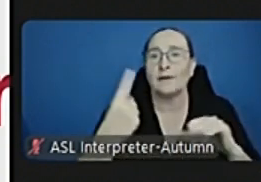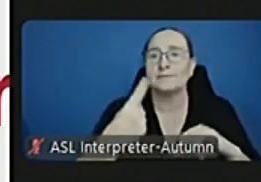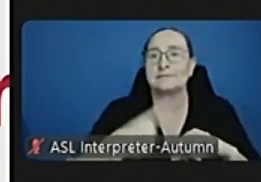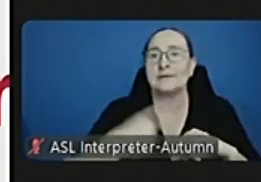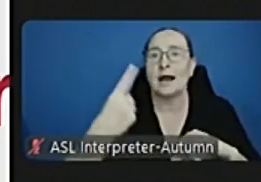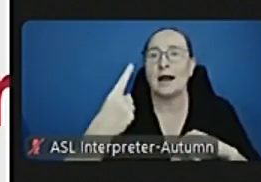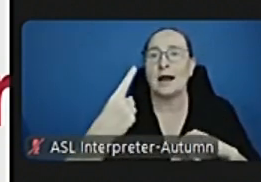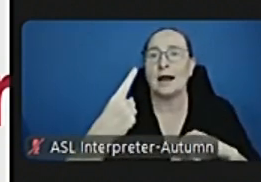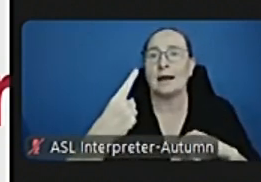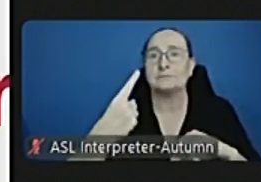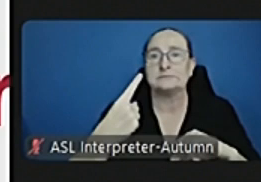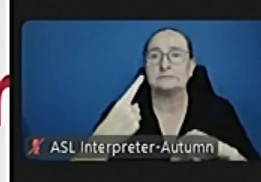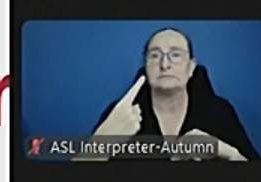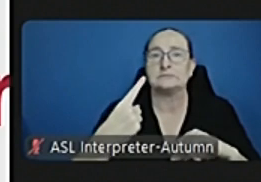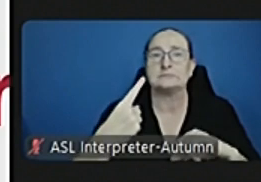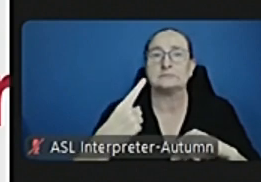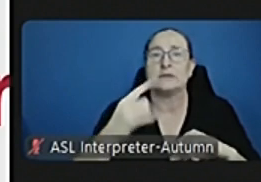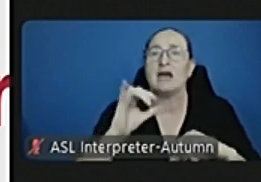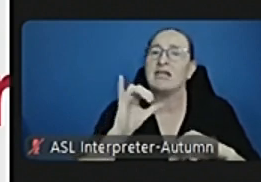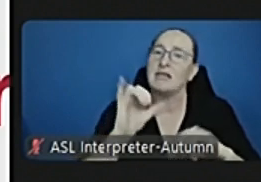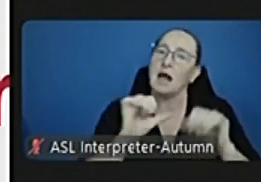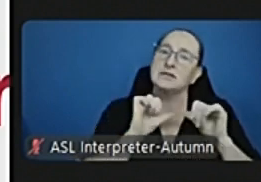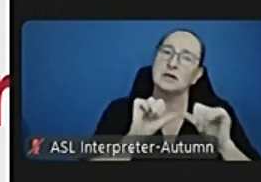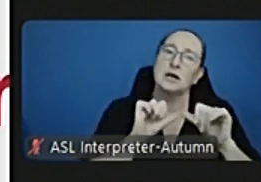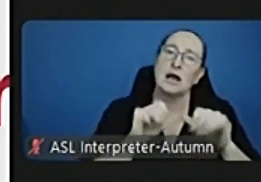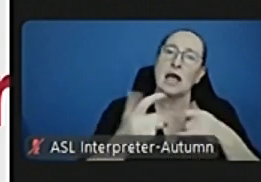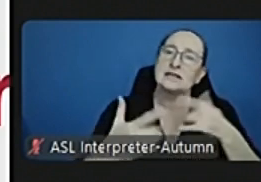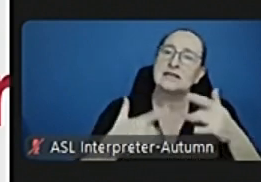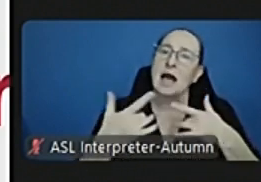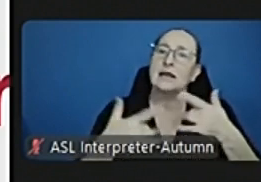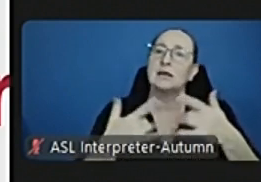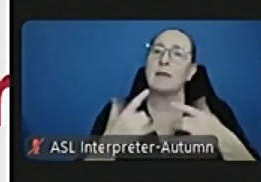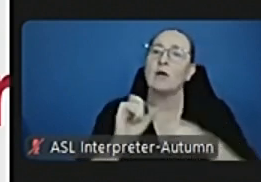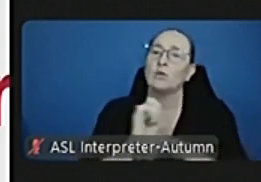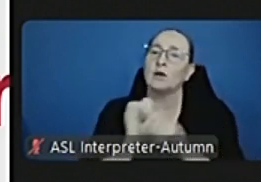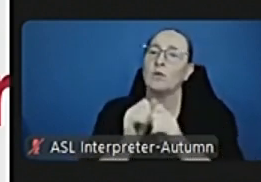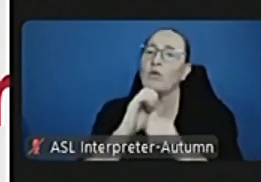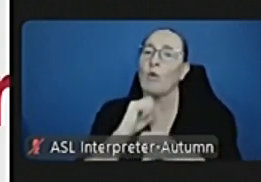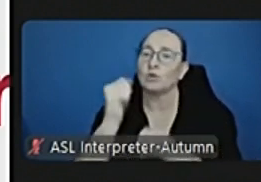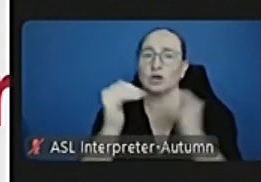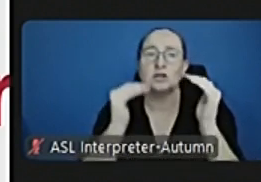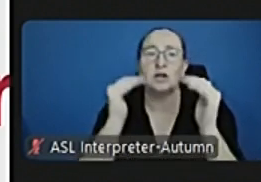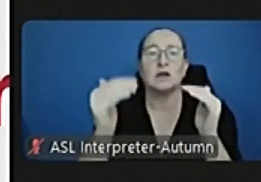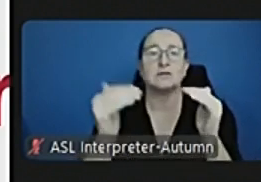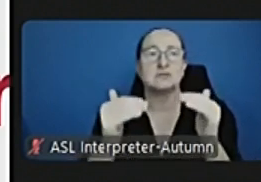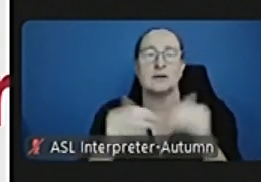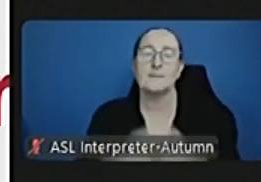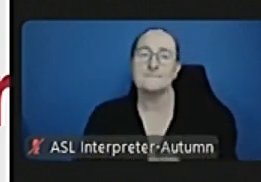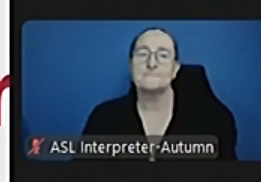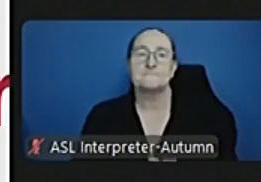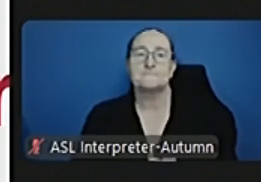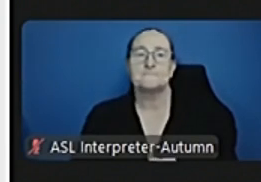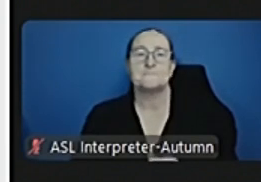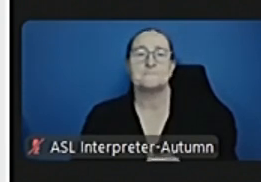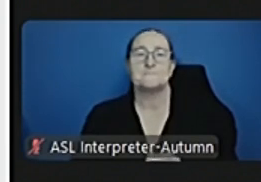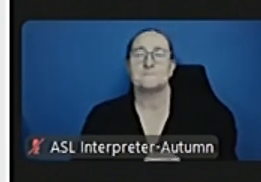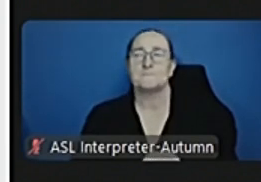those are things that get them going and excited about working with older adults, but also about their engineering. So,